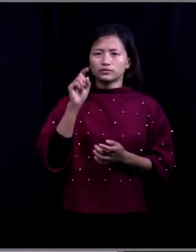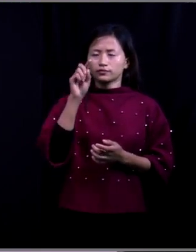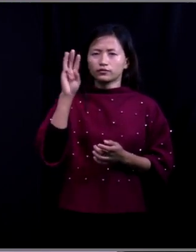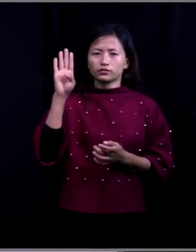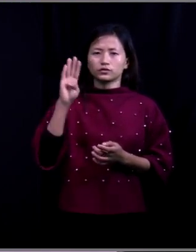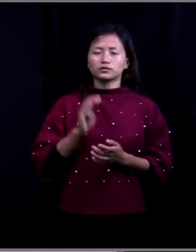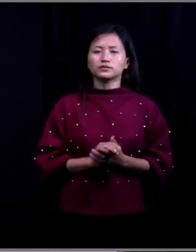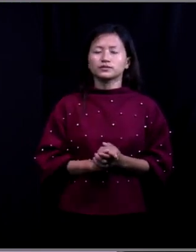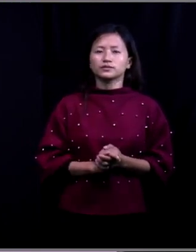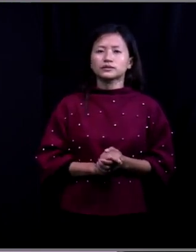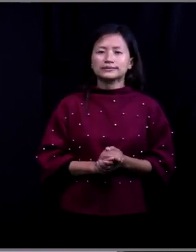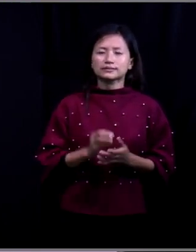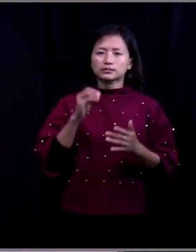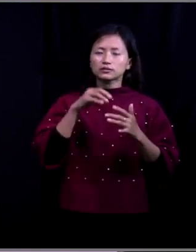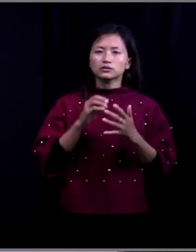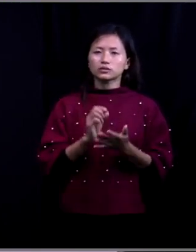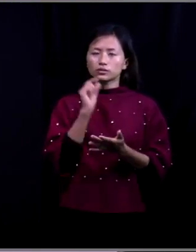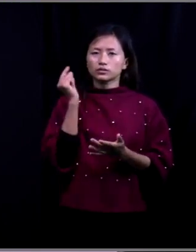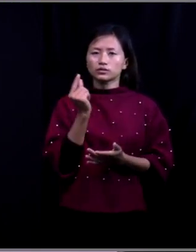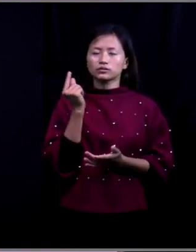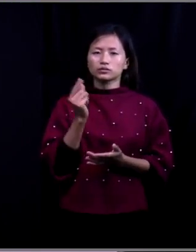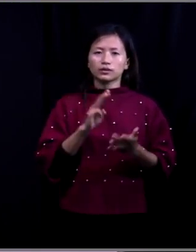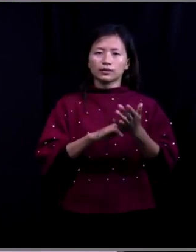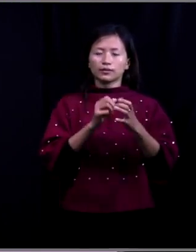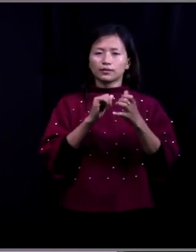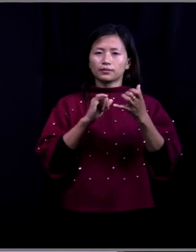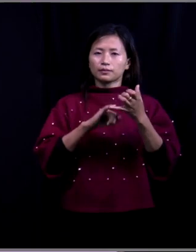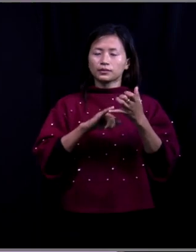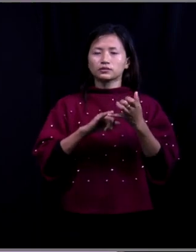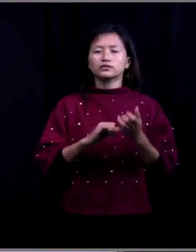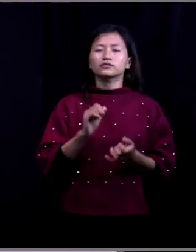carbon-14. In this case, we are using the mass of carbon-12.